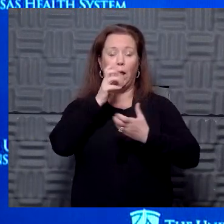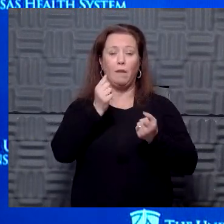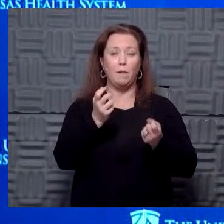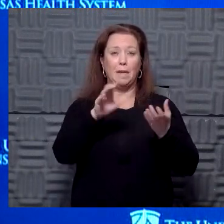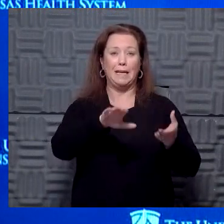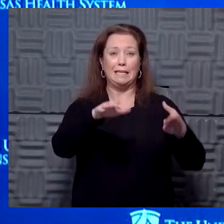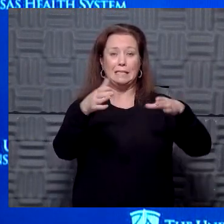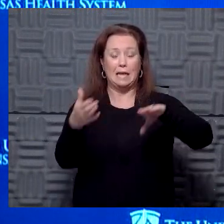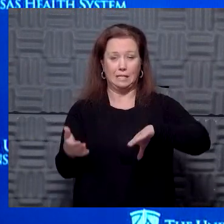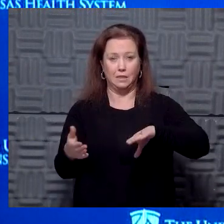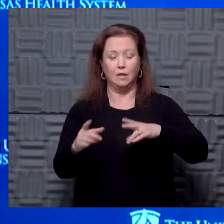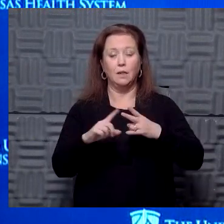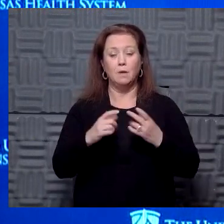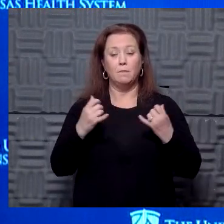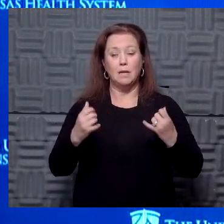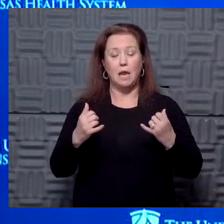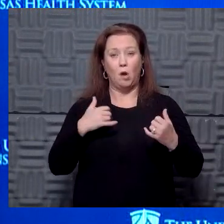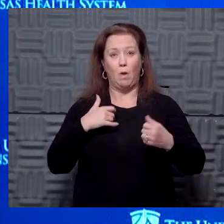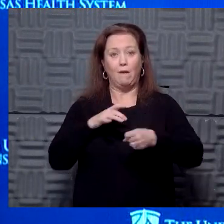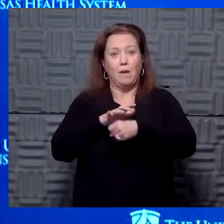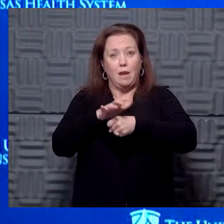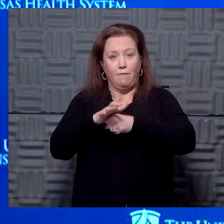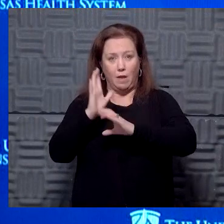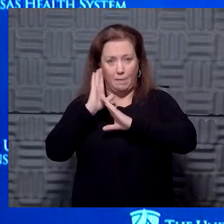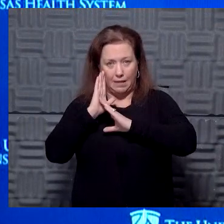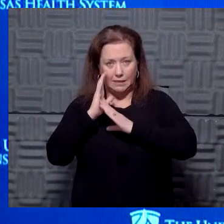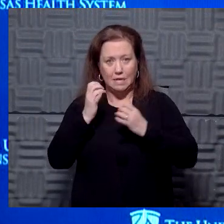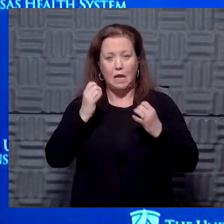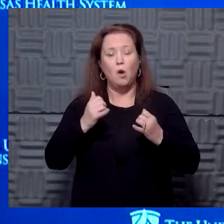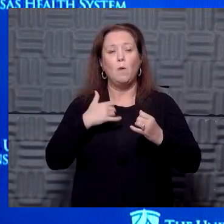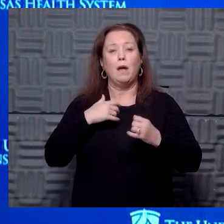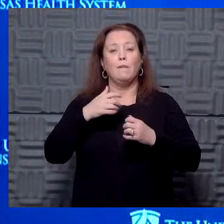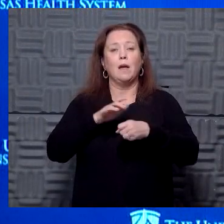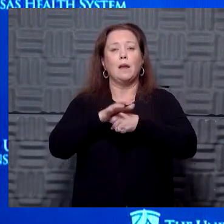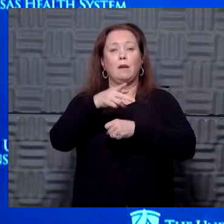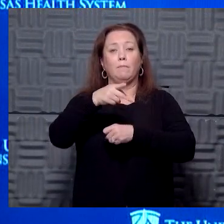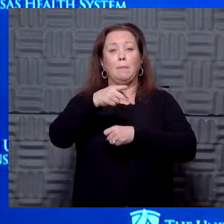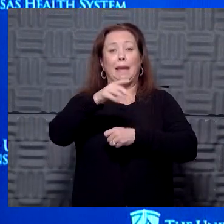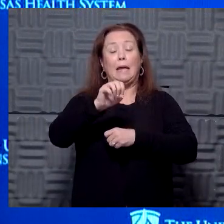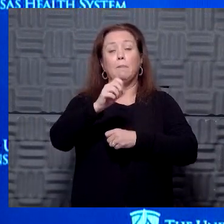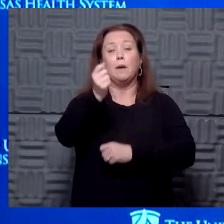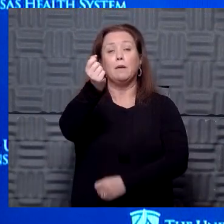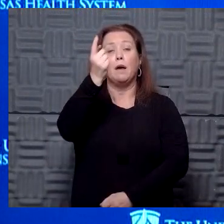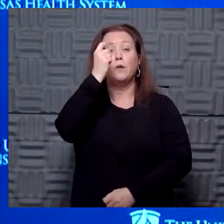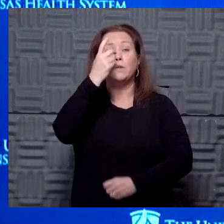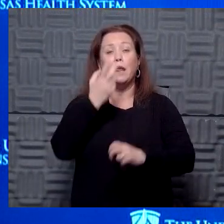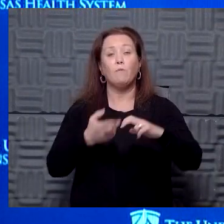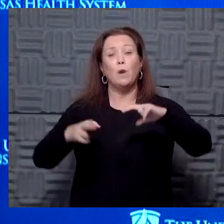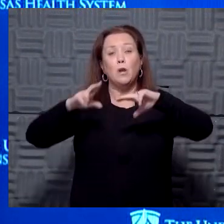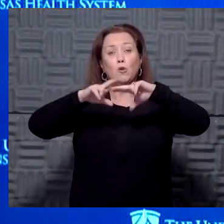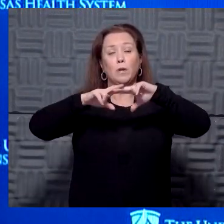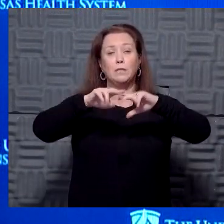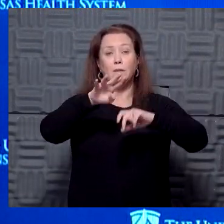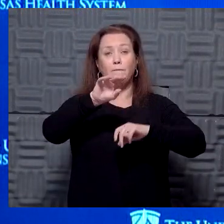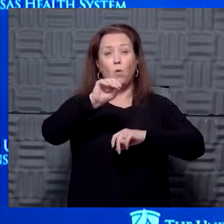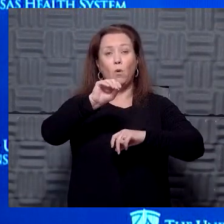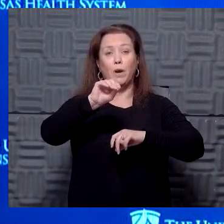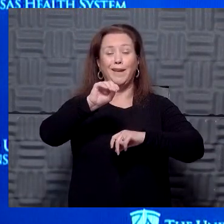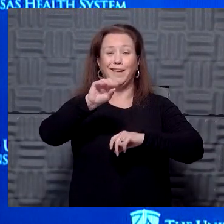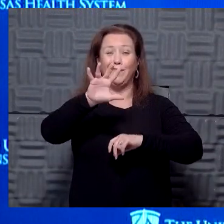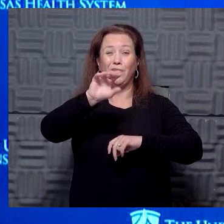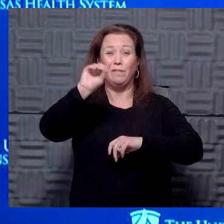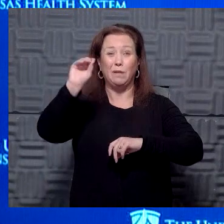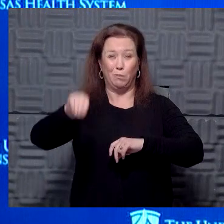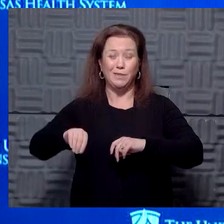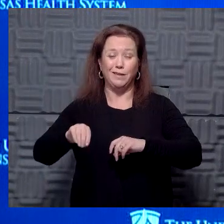we have enough beds, we have enough capacity, we have enough PPE. You push that up to 40% of our population or 50%, which is closer to where New York City